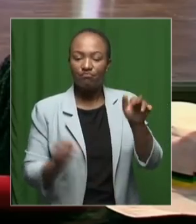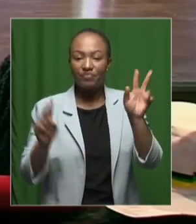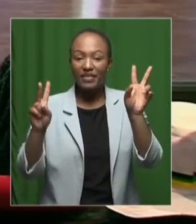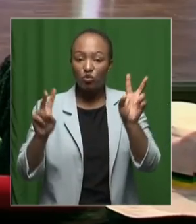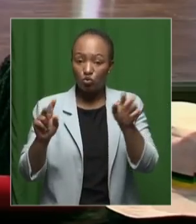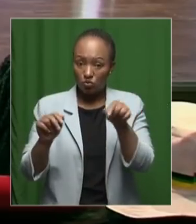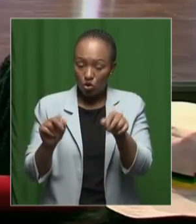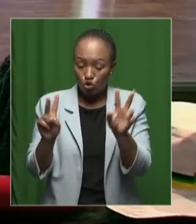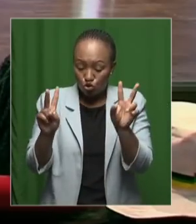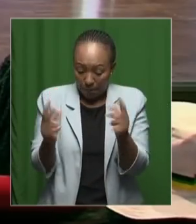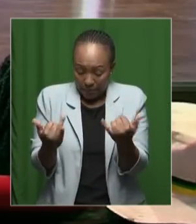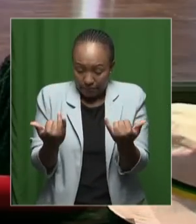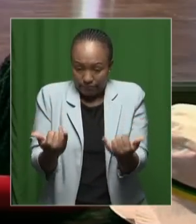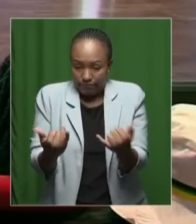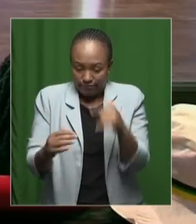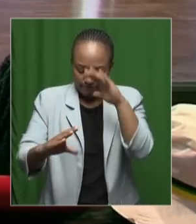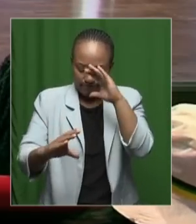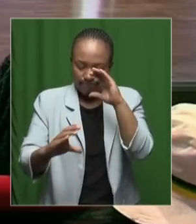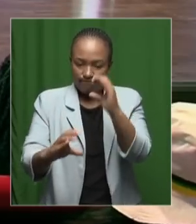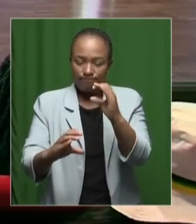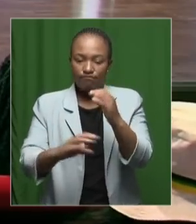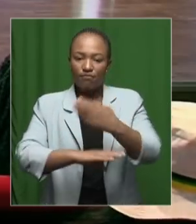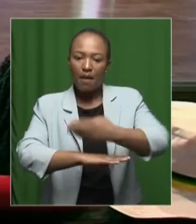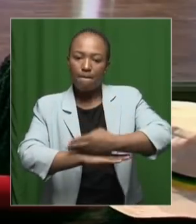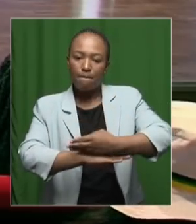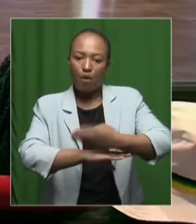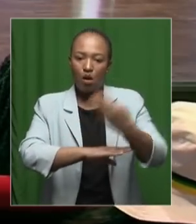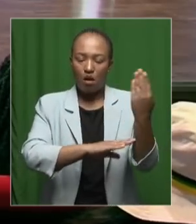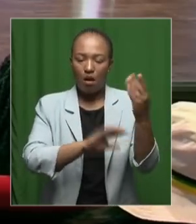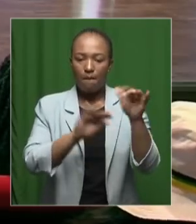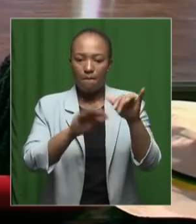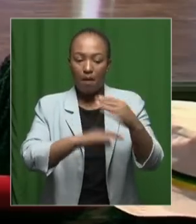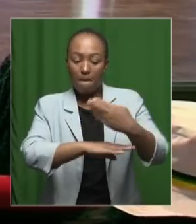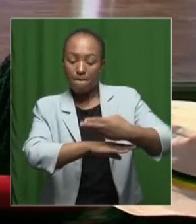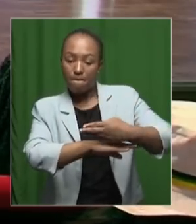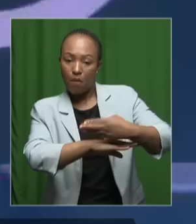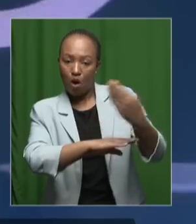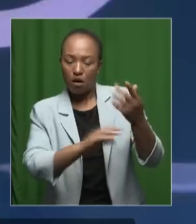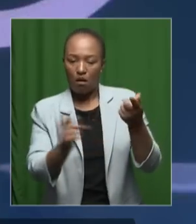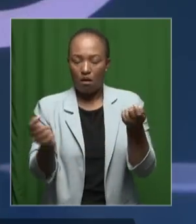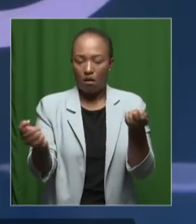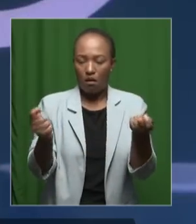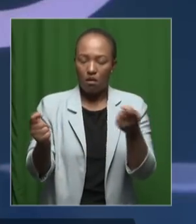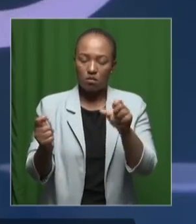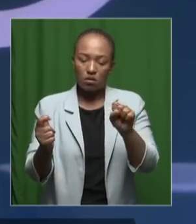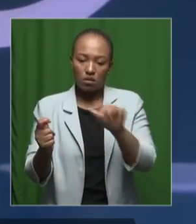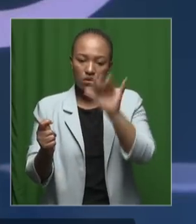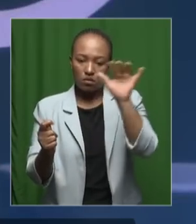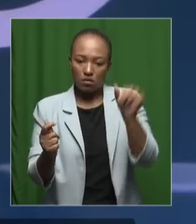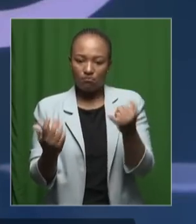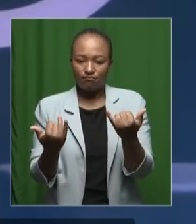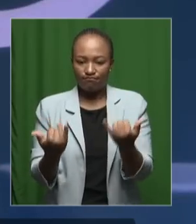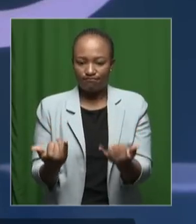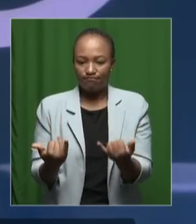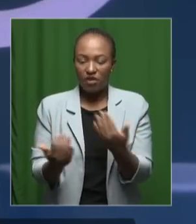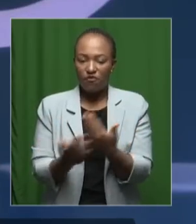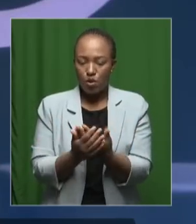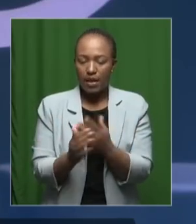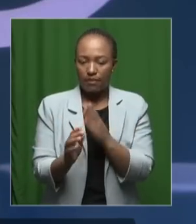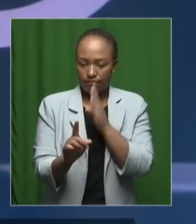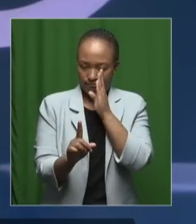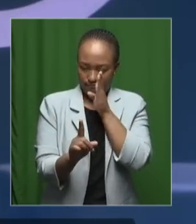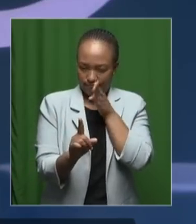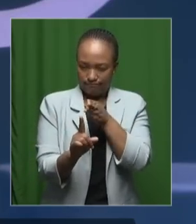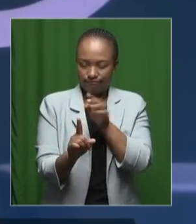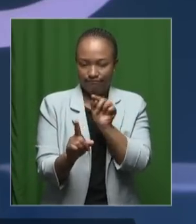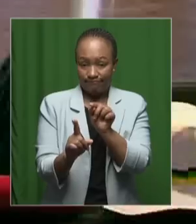at hand. We're talking about immigration and, of course, the border management in South Africa. So if we could stick to that,